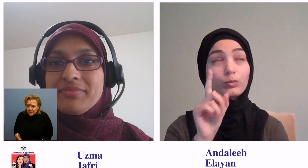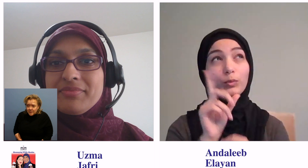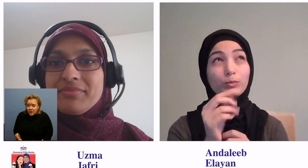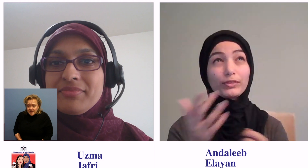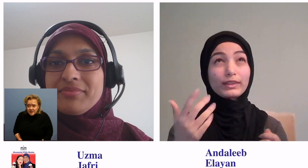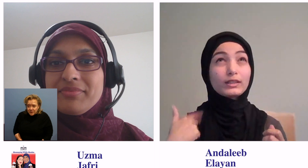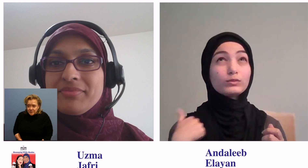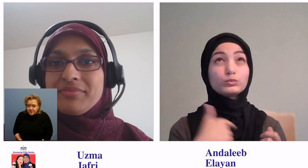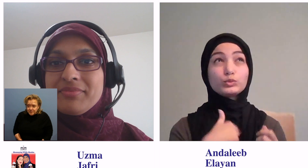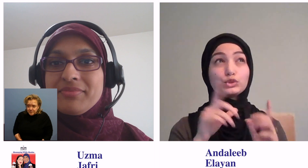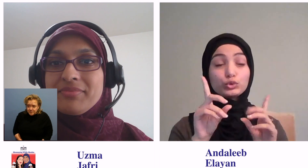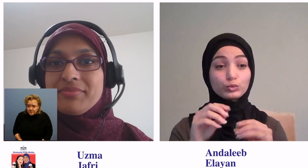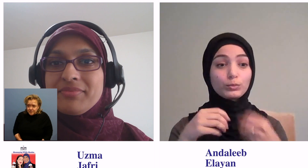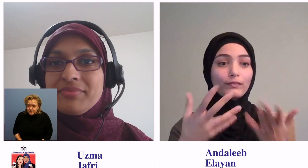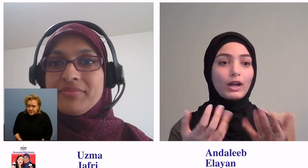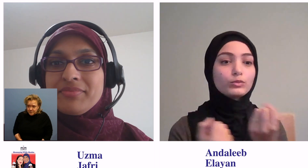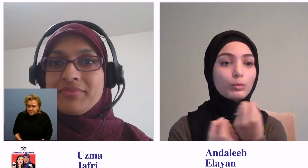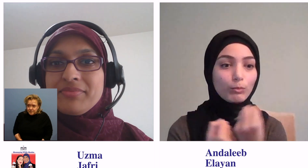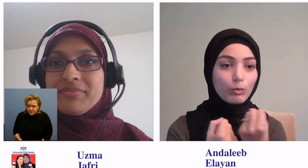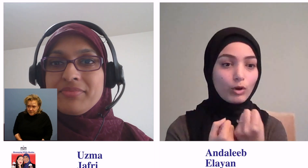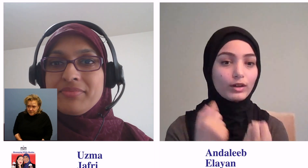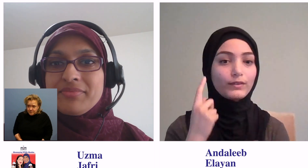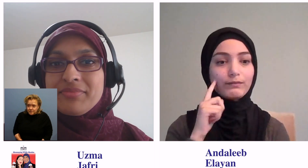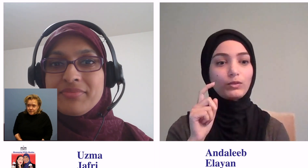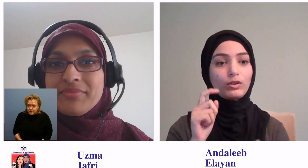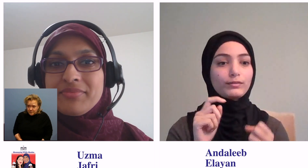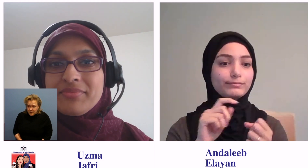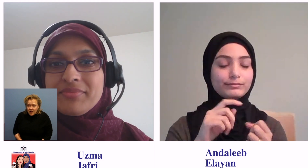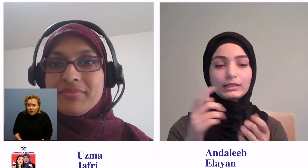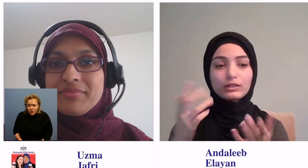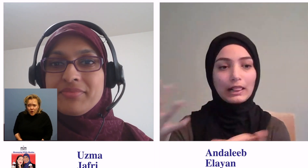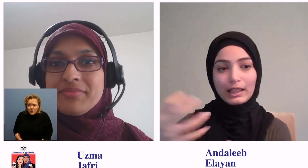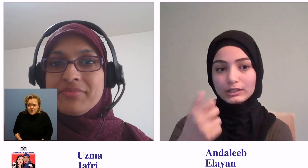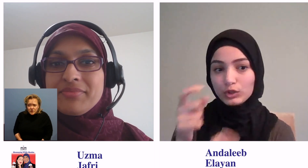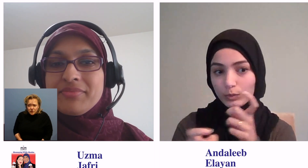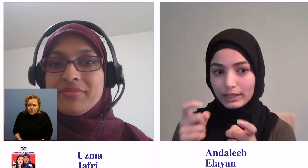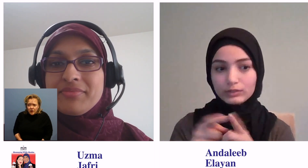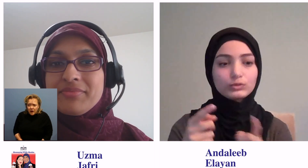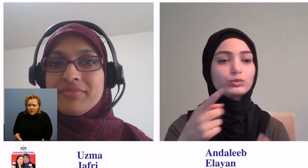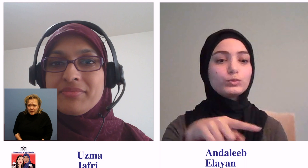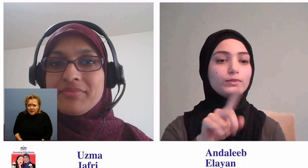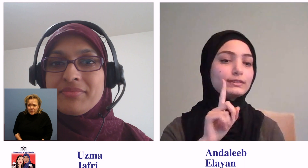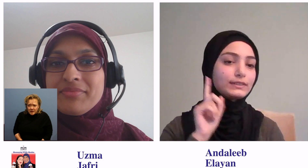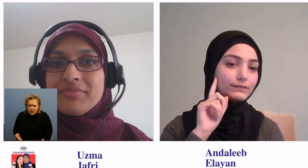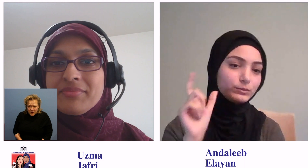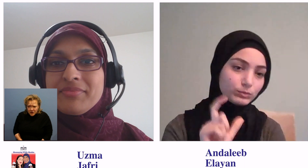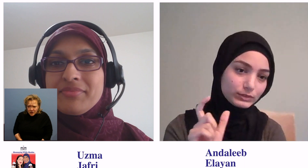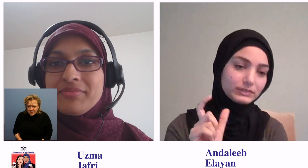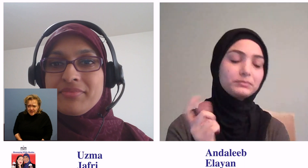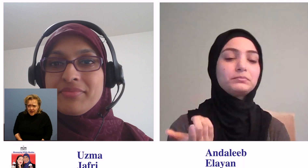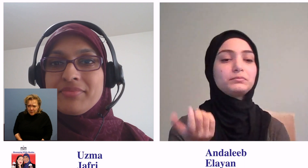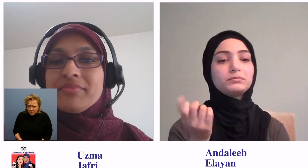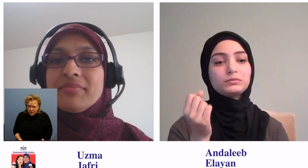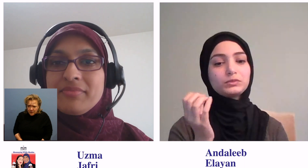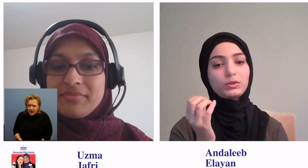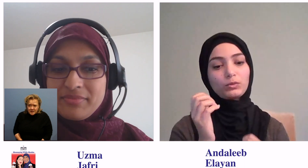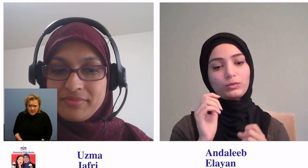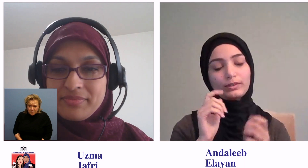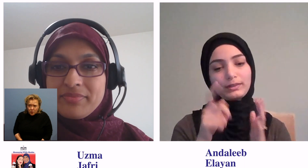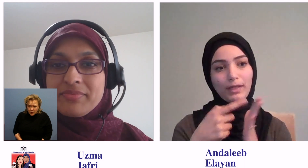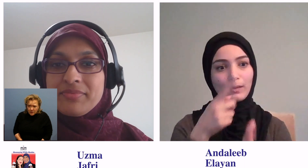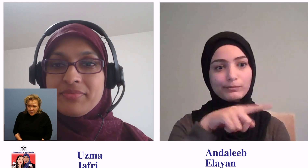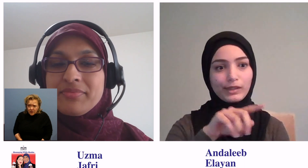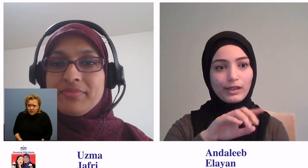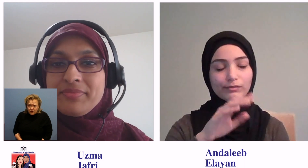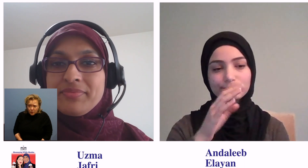also, we also do, um, collect donations and provide